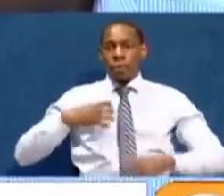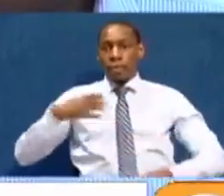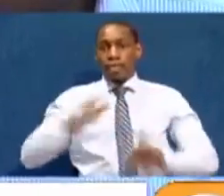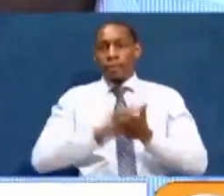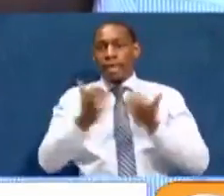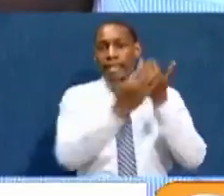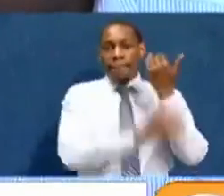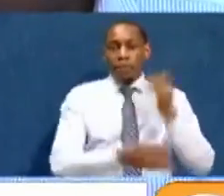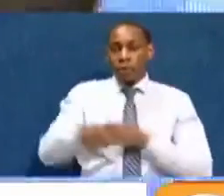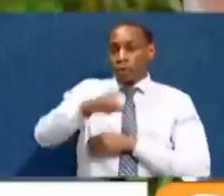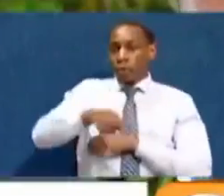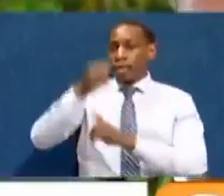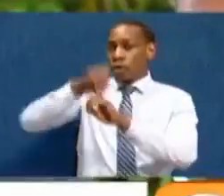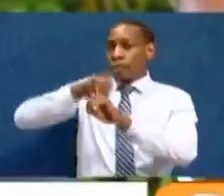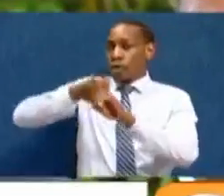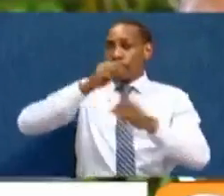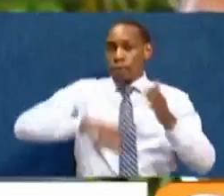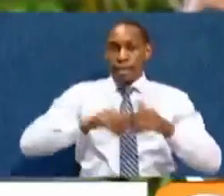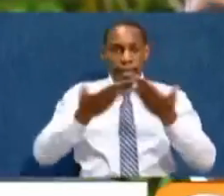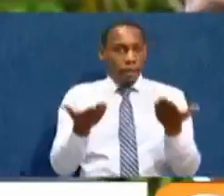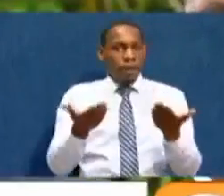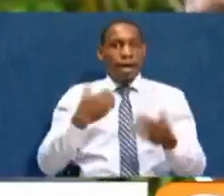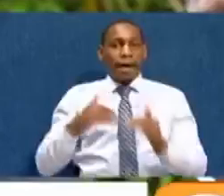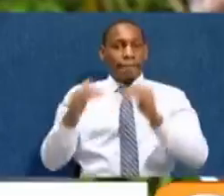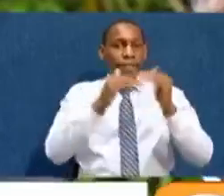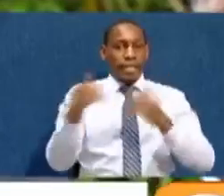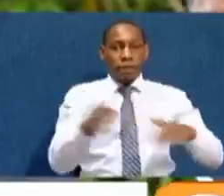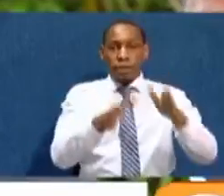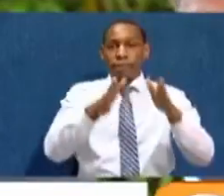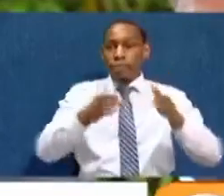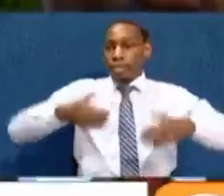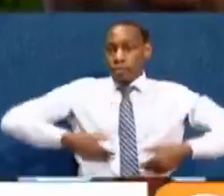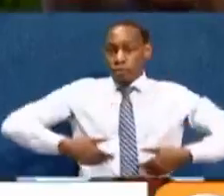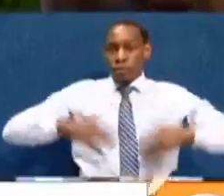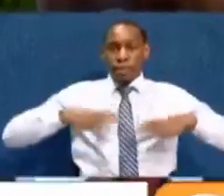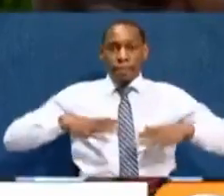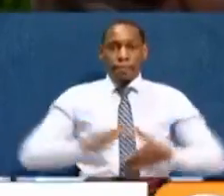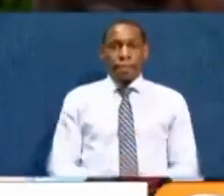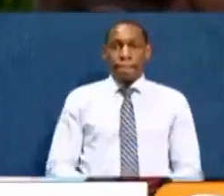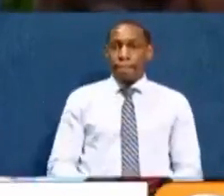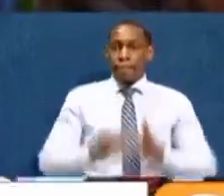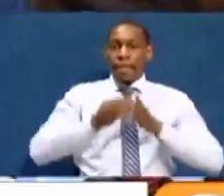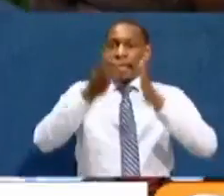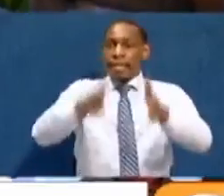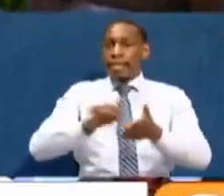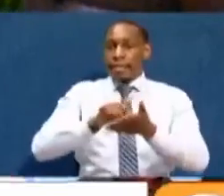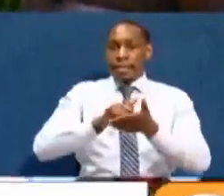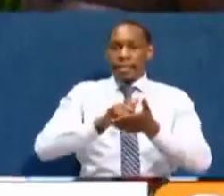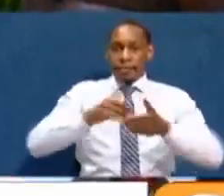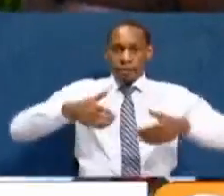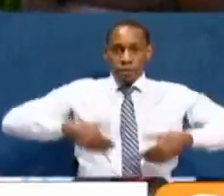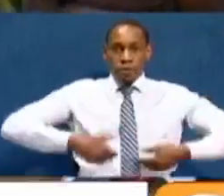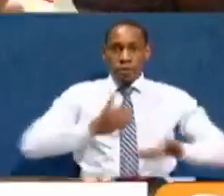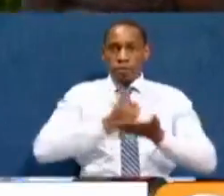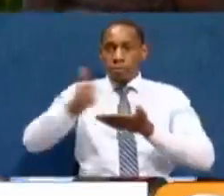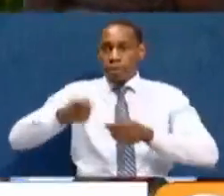have-nots. What we should be fighting for is how to get equal opportunity for our young people. Wale viongozi ambao wamekuwa kipeleka vijana